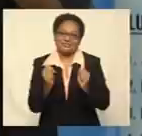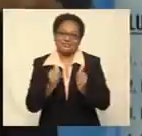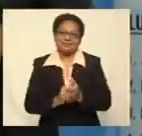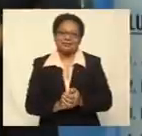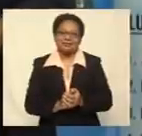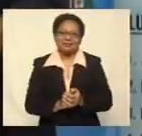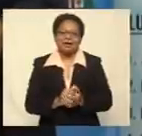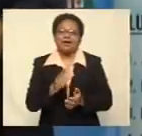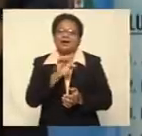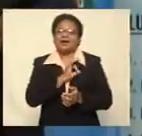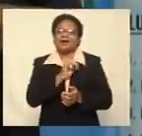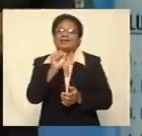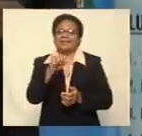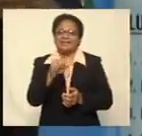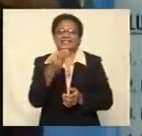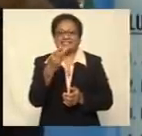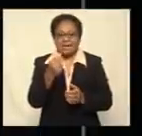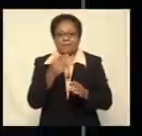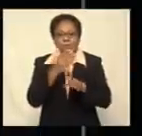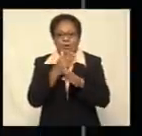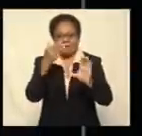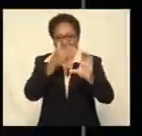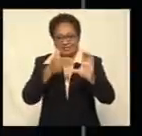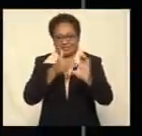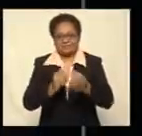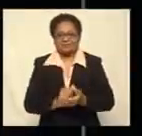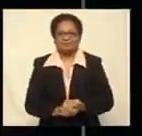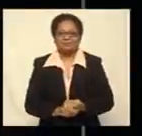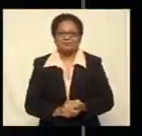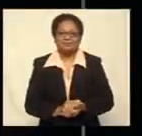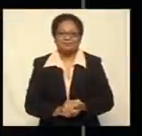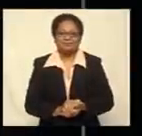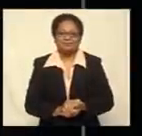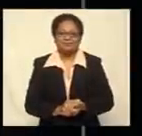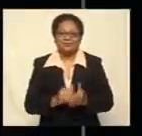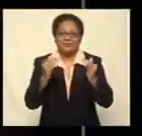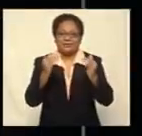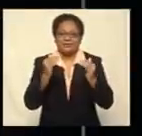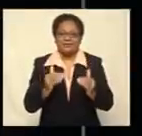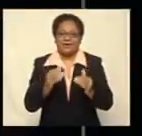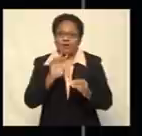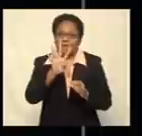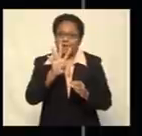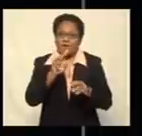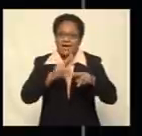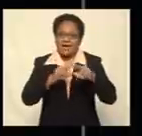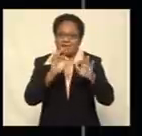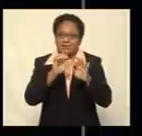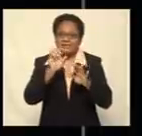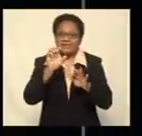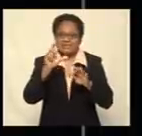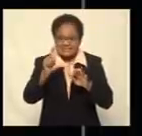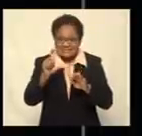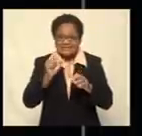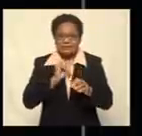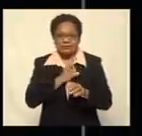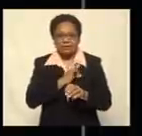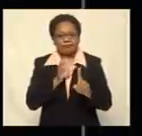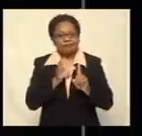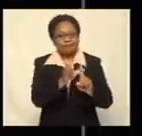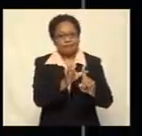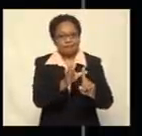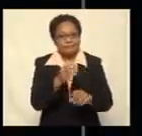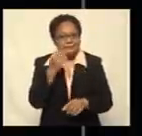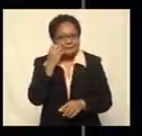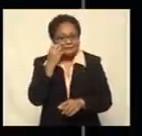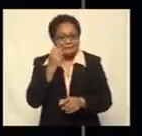Oh, yes, and including some of the journalists. Meanwhile, 4 FBC staff are also in quarantine as they've been identified as